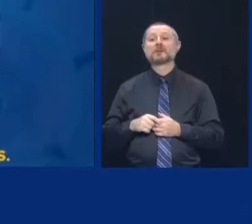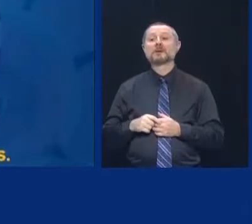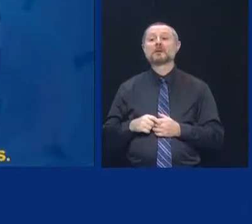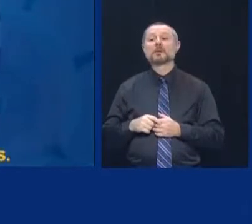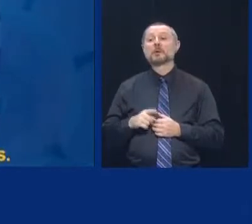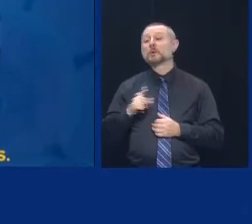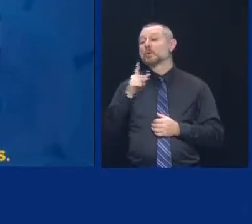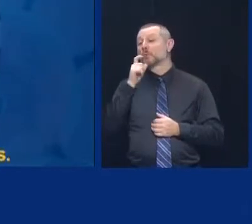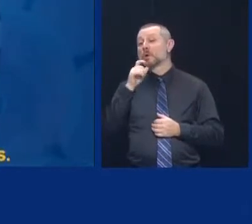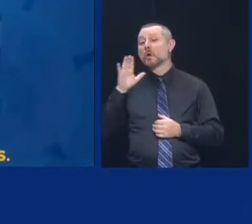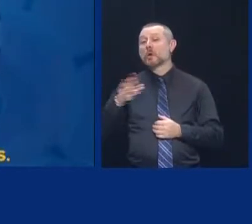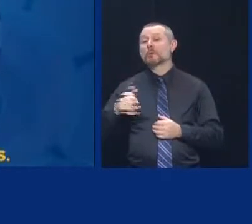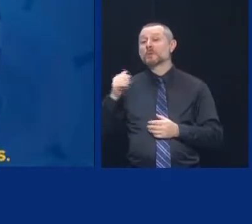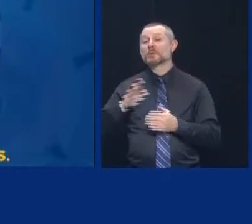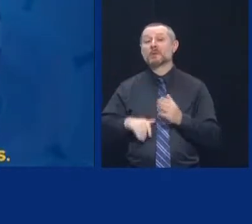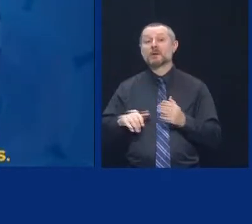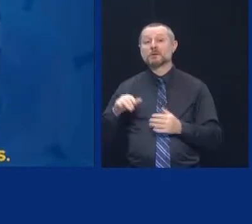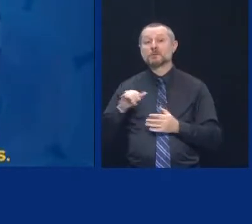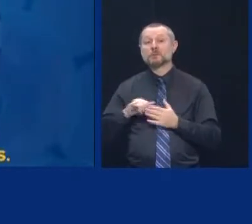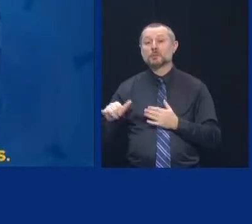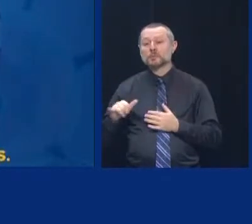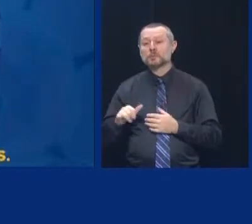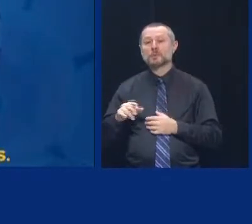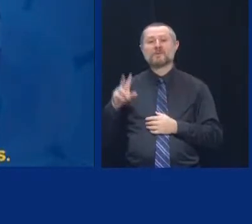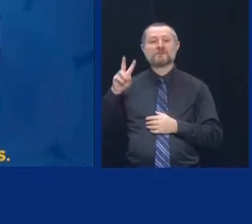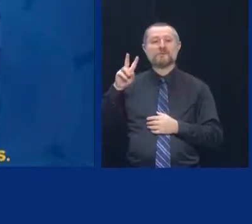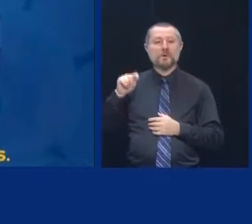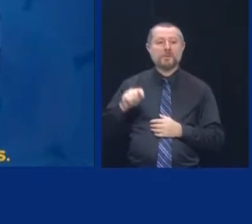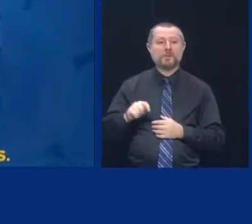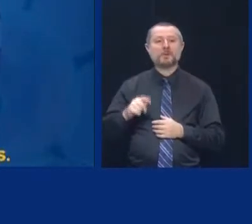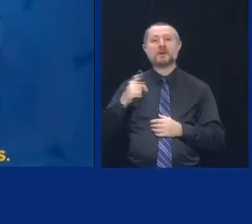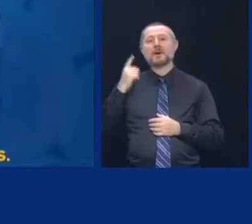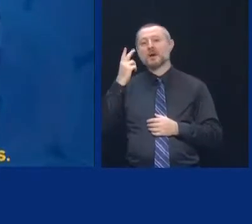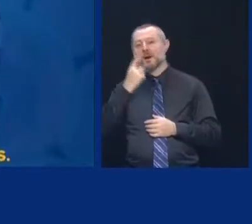rate, Vermont, Hawaii, and Maine.